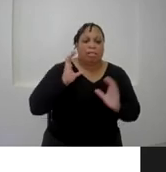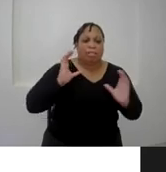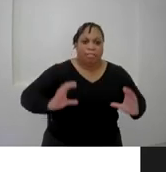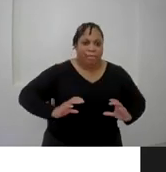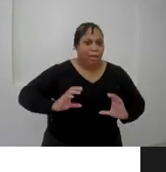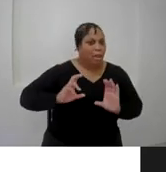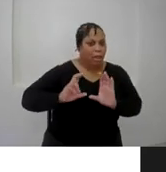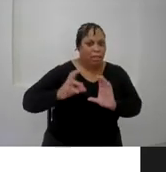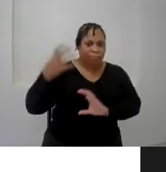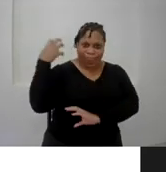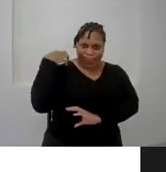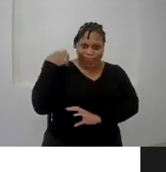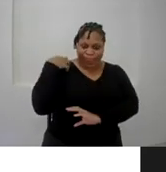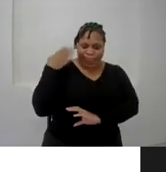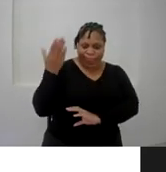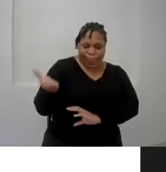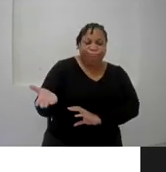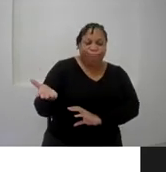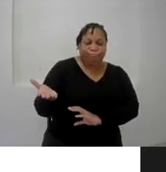a fairly set